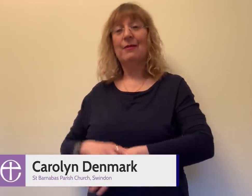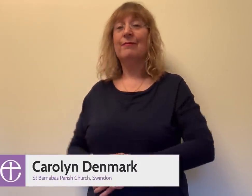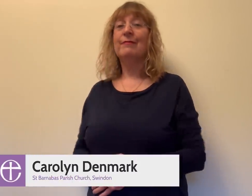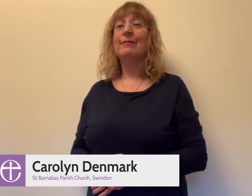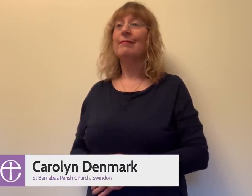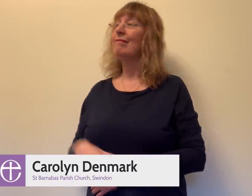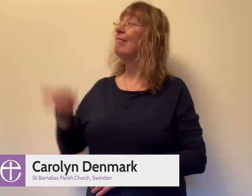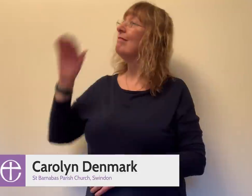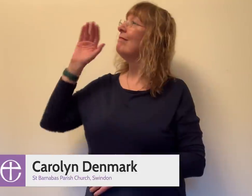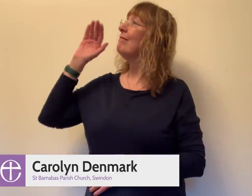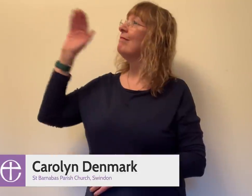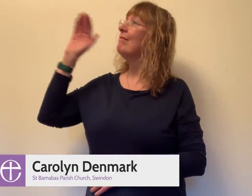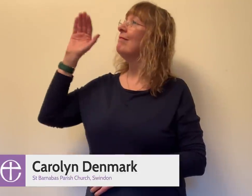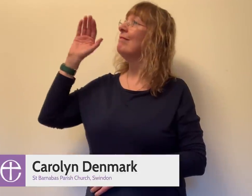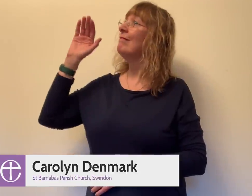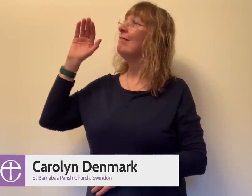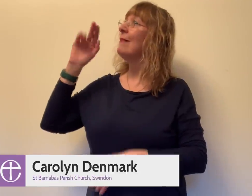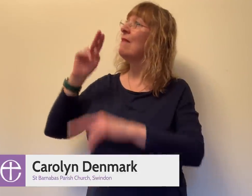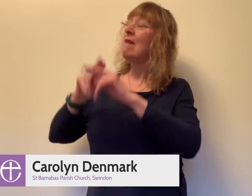Let us pray.